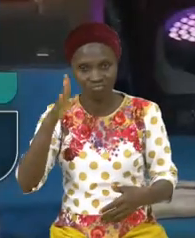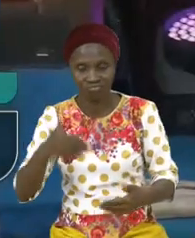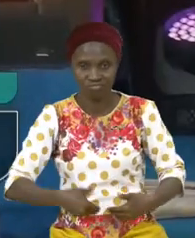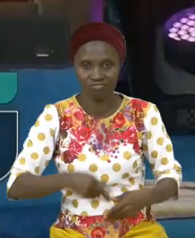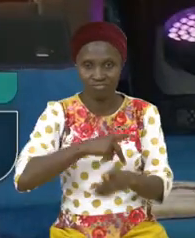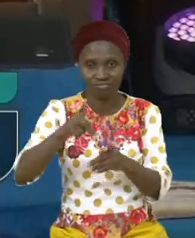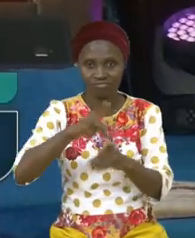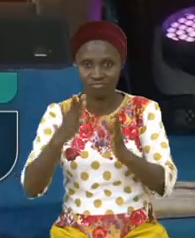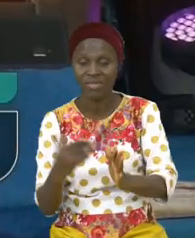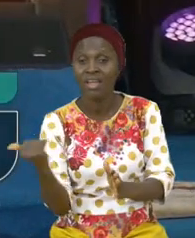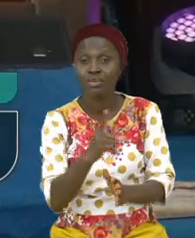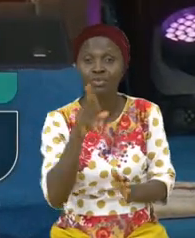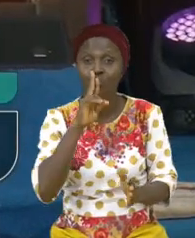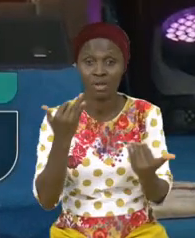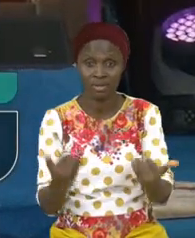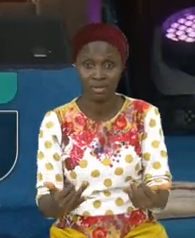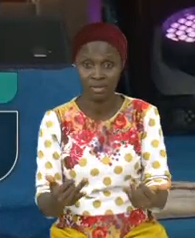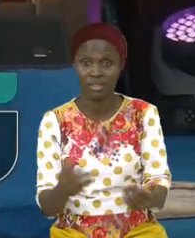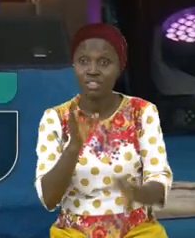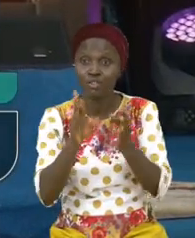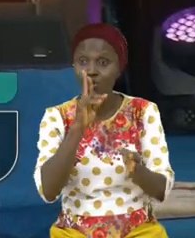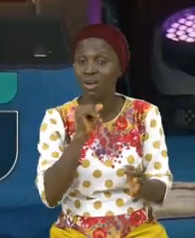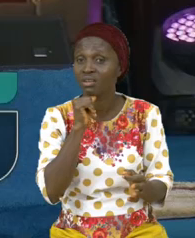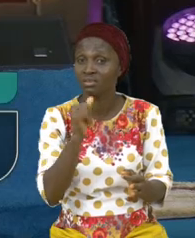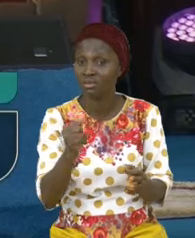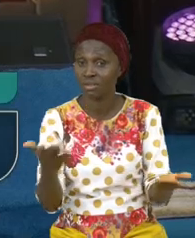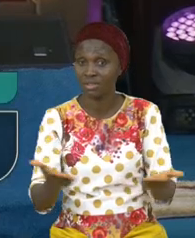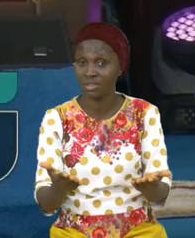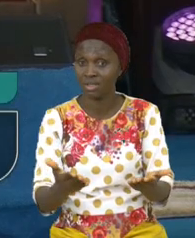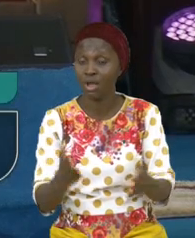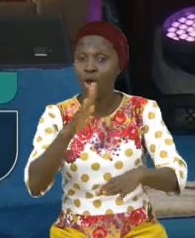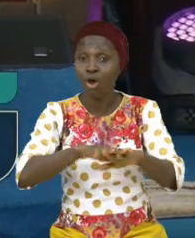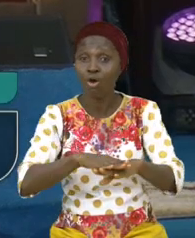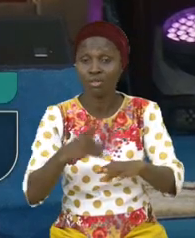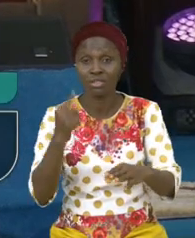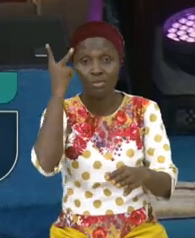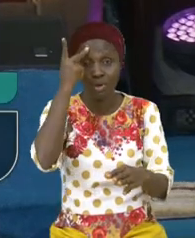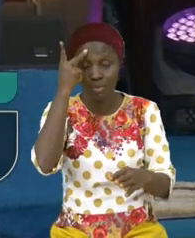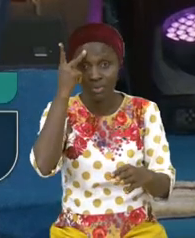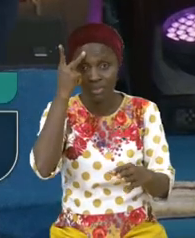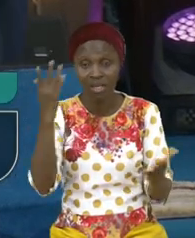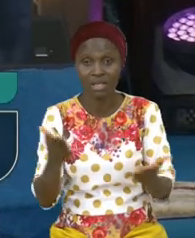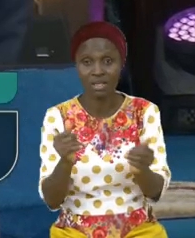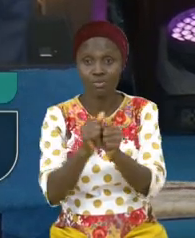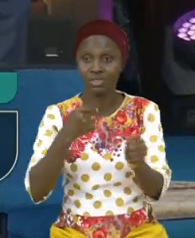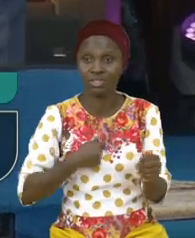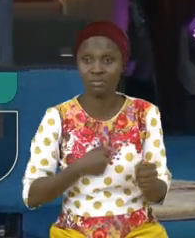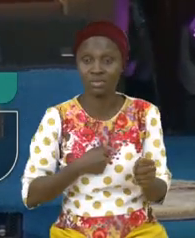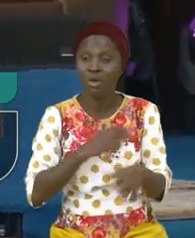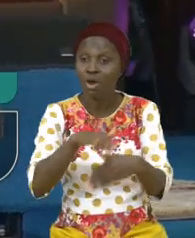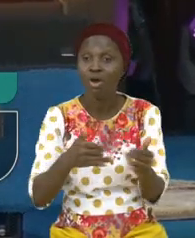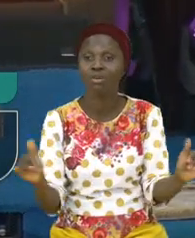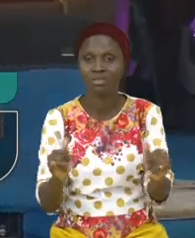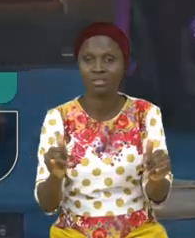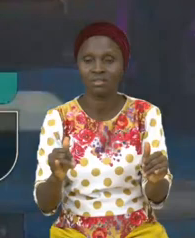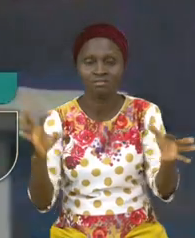professional, anywhere you are now, if you are not here on the ground, share with me, all the same, connect with